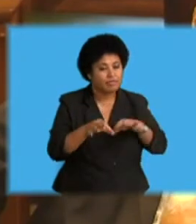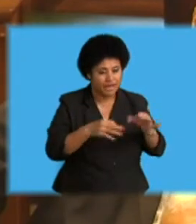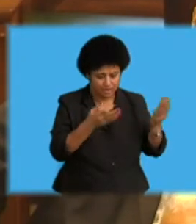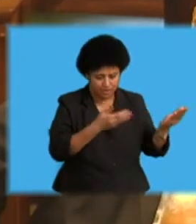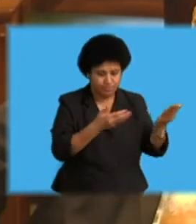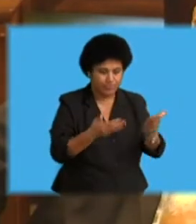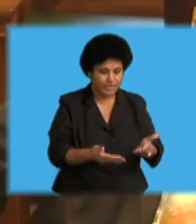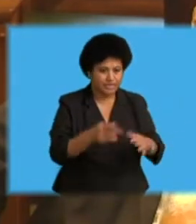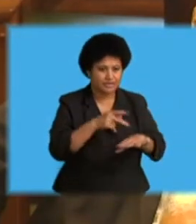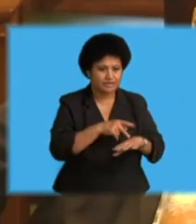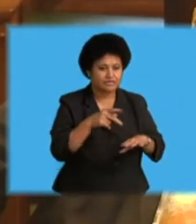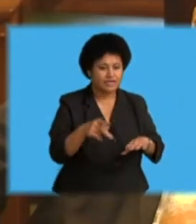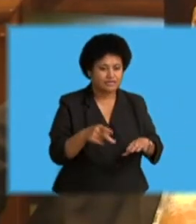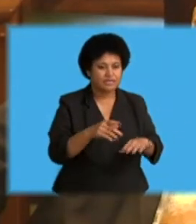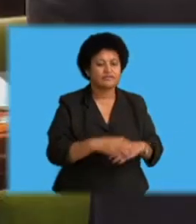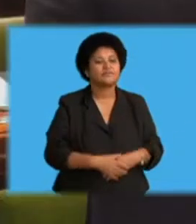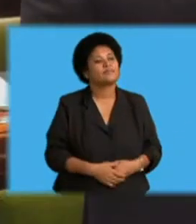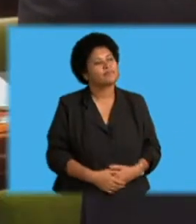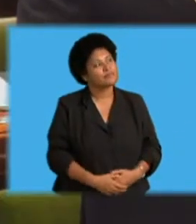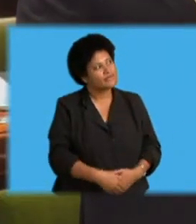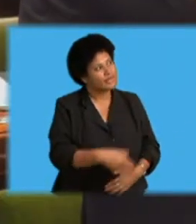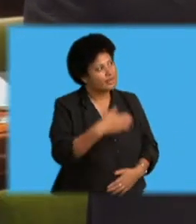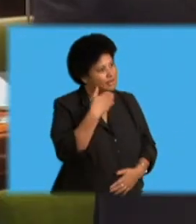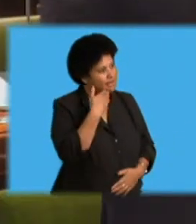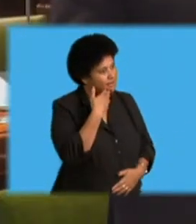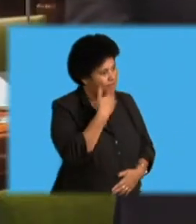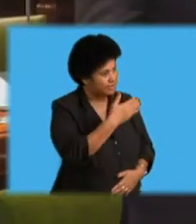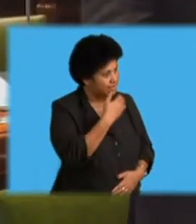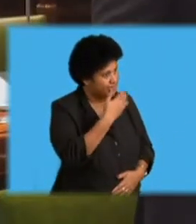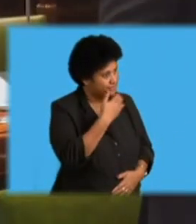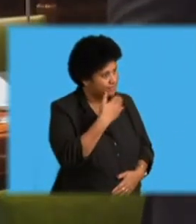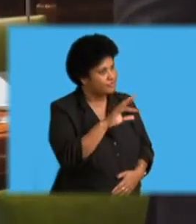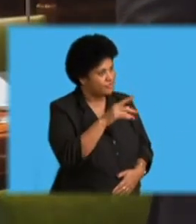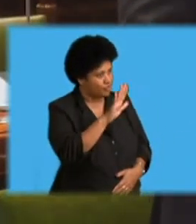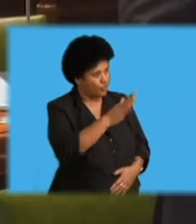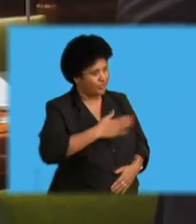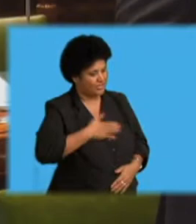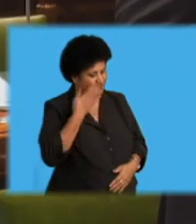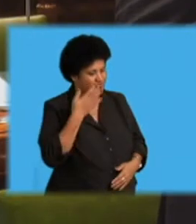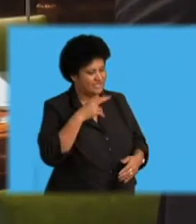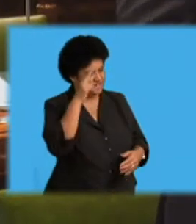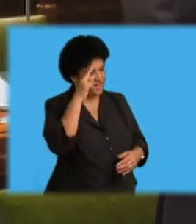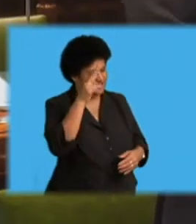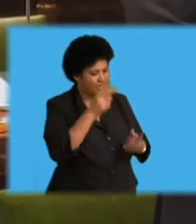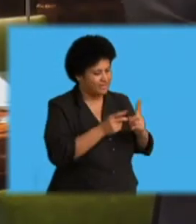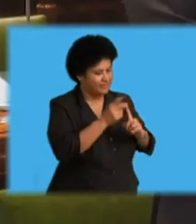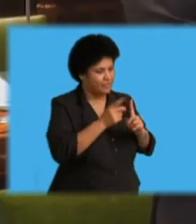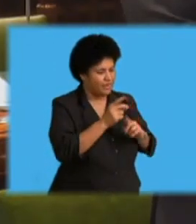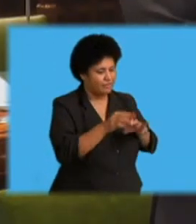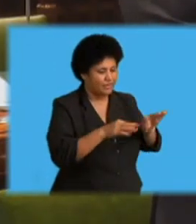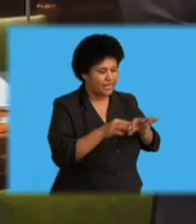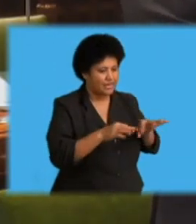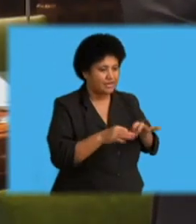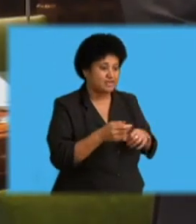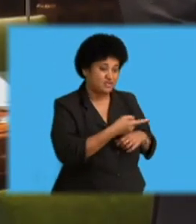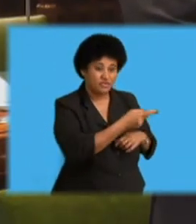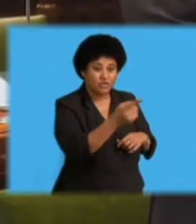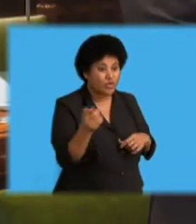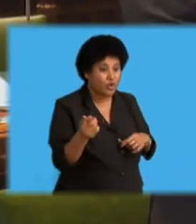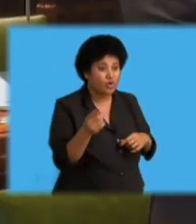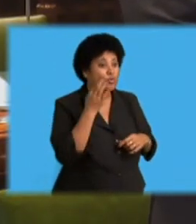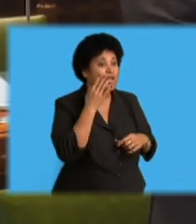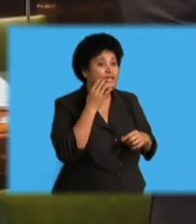Thank you, Honourable Minister. The Honourable Member for his international development plan. We have, as you know, there's been no national development plan since